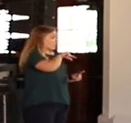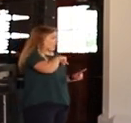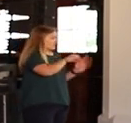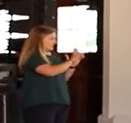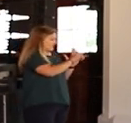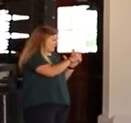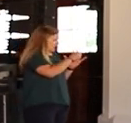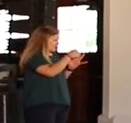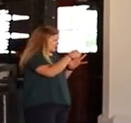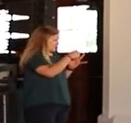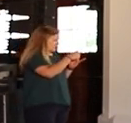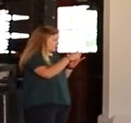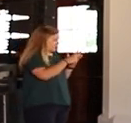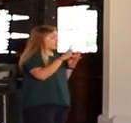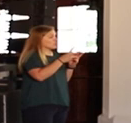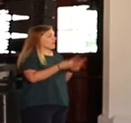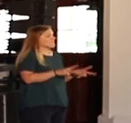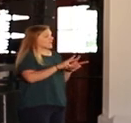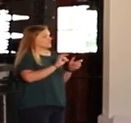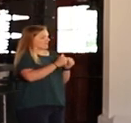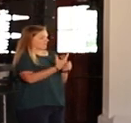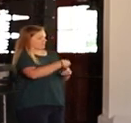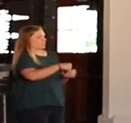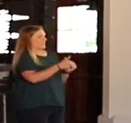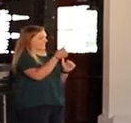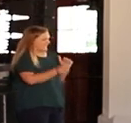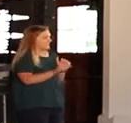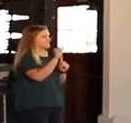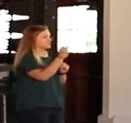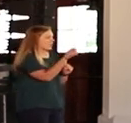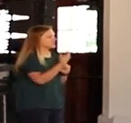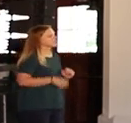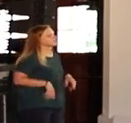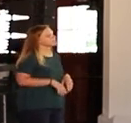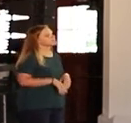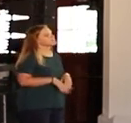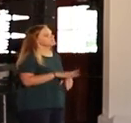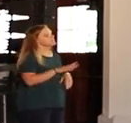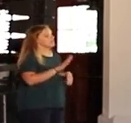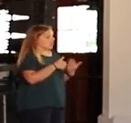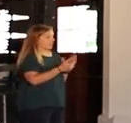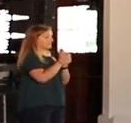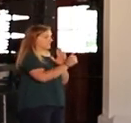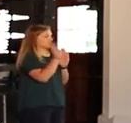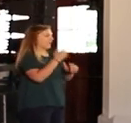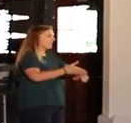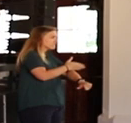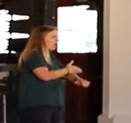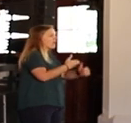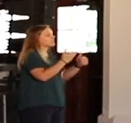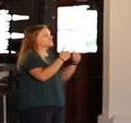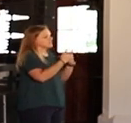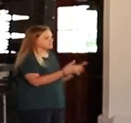and values that you will bring to any situation. You develop and enhance and expand those skills that allow you to